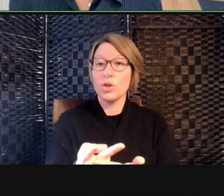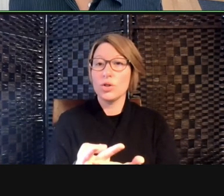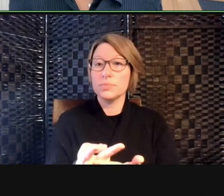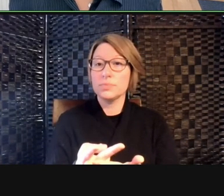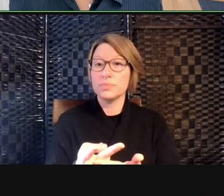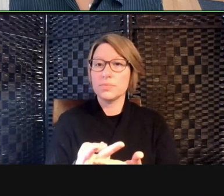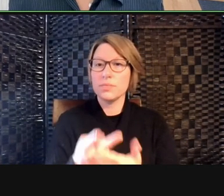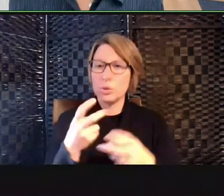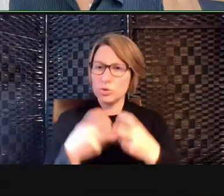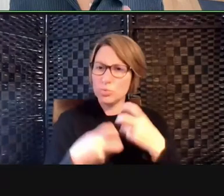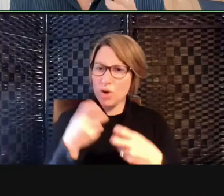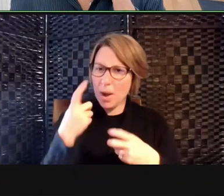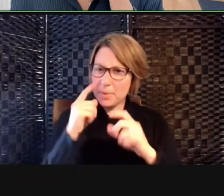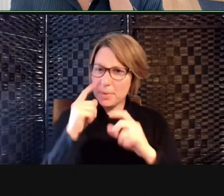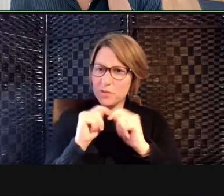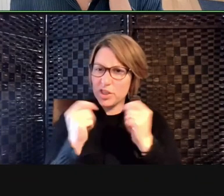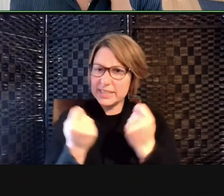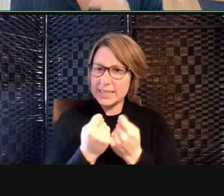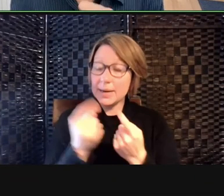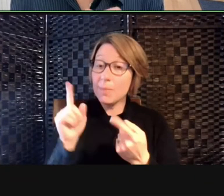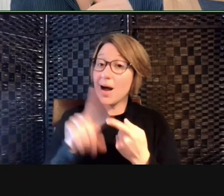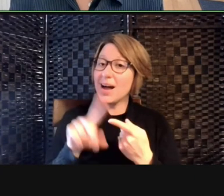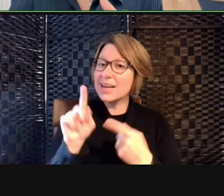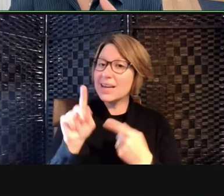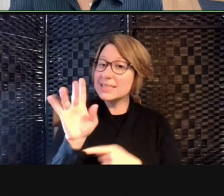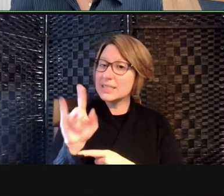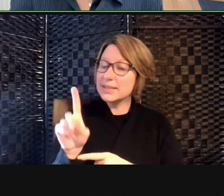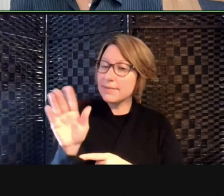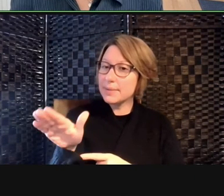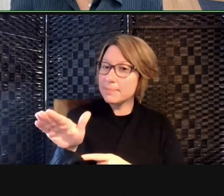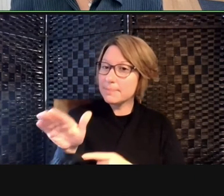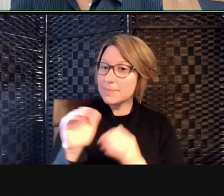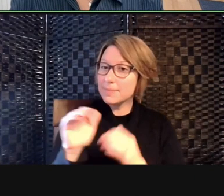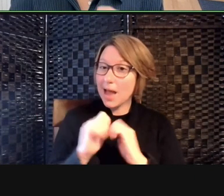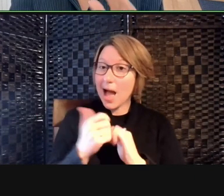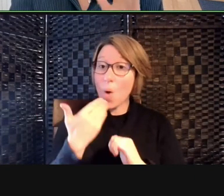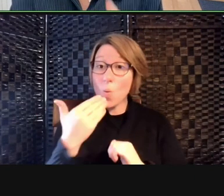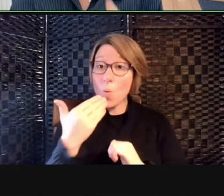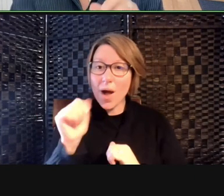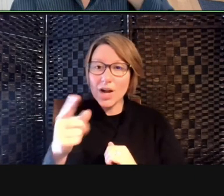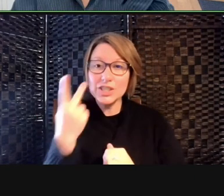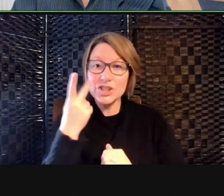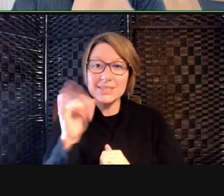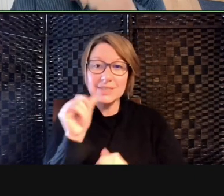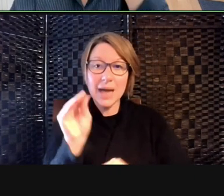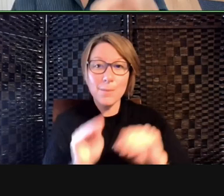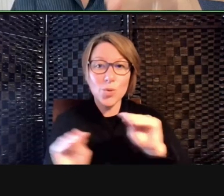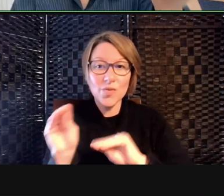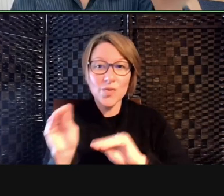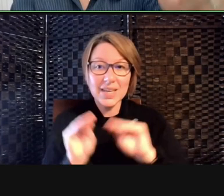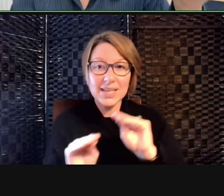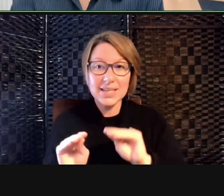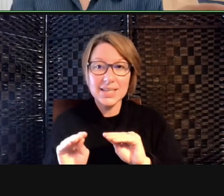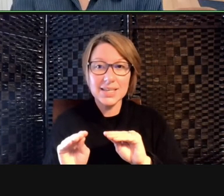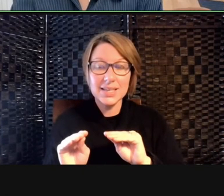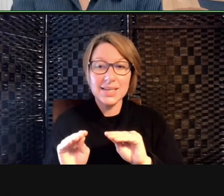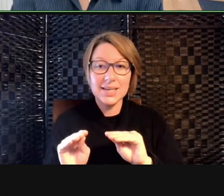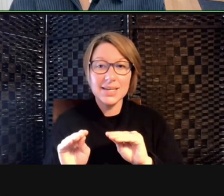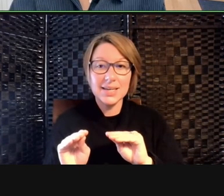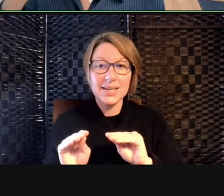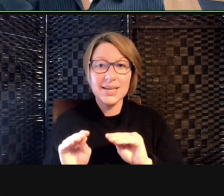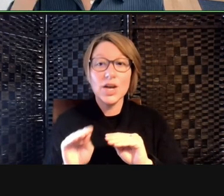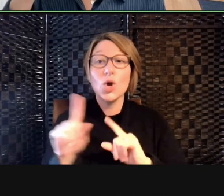problem for the team until David pointed out, like, well, how well can she see when she's not moving? And what they noticed is that there were certain markers along the way